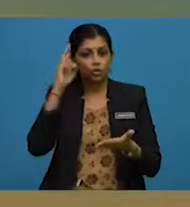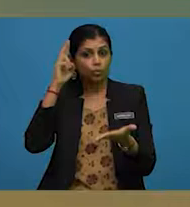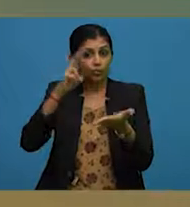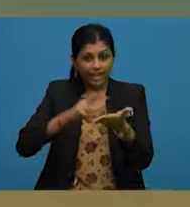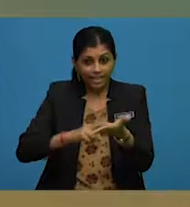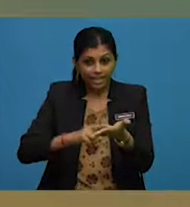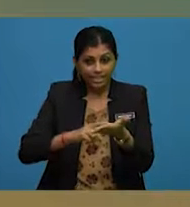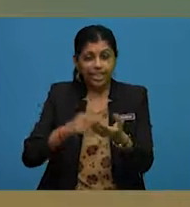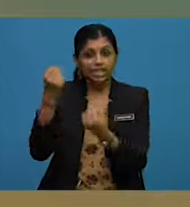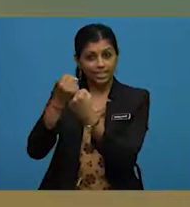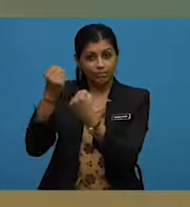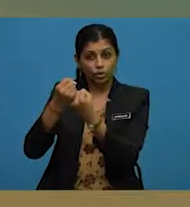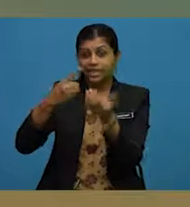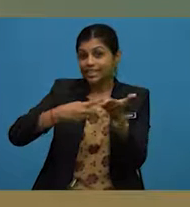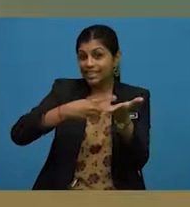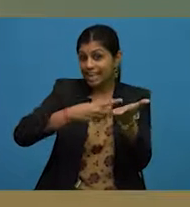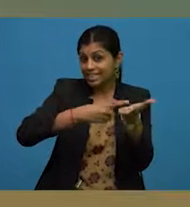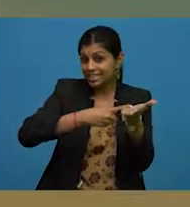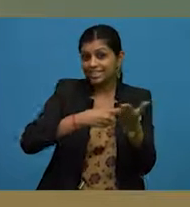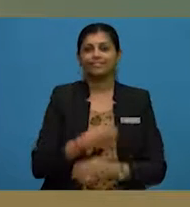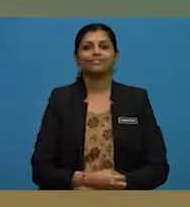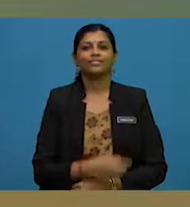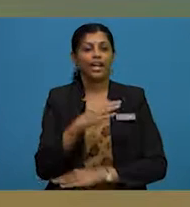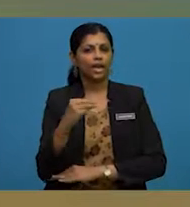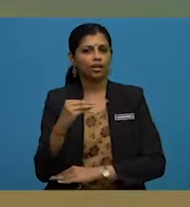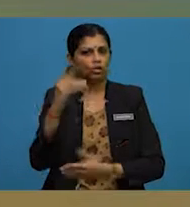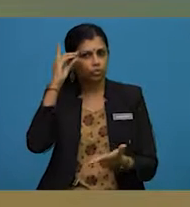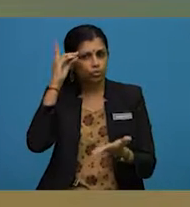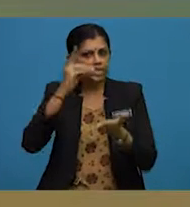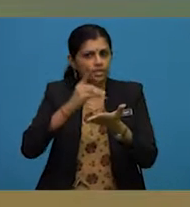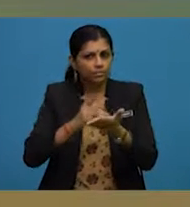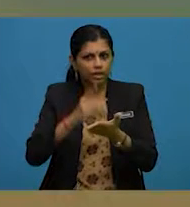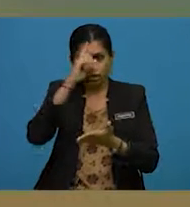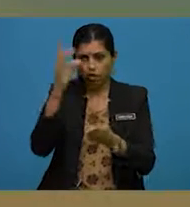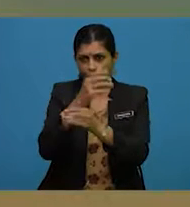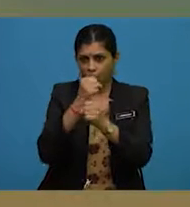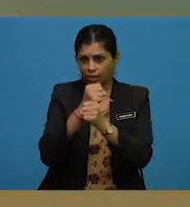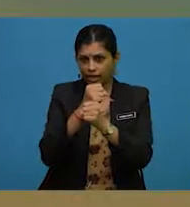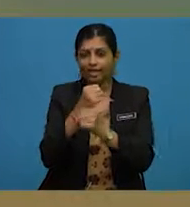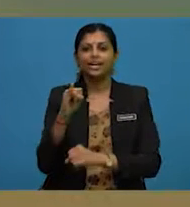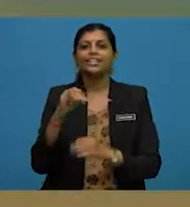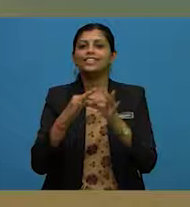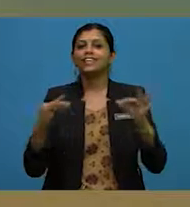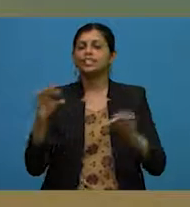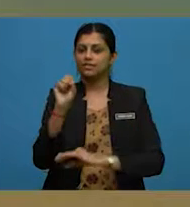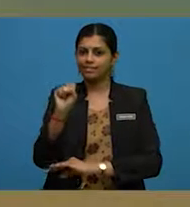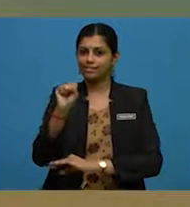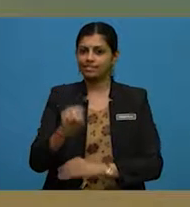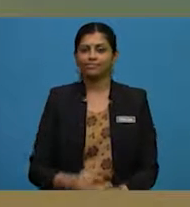recognize supporting details, and to determine concluding sentences.